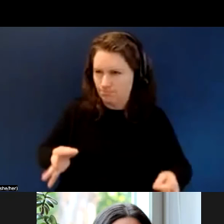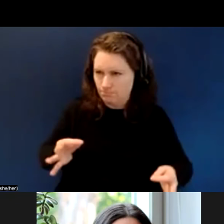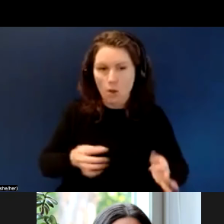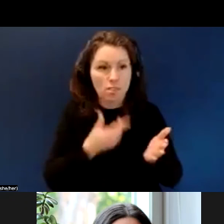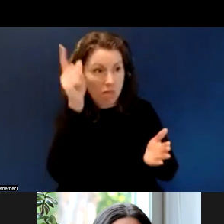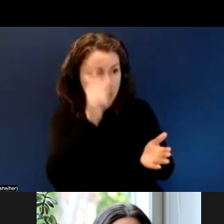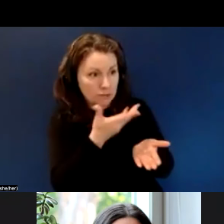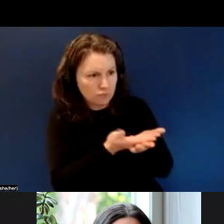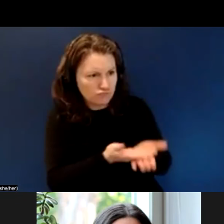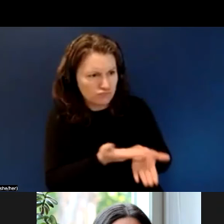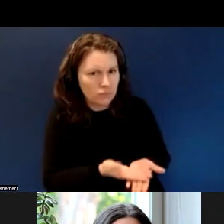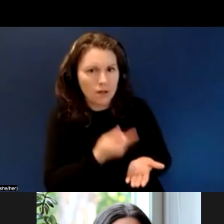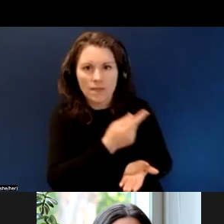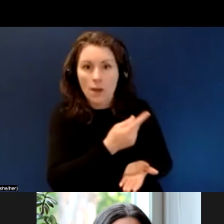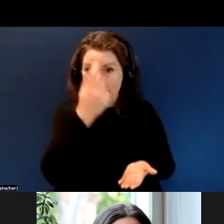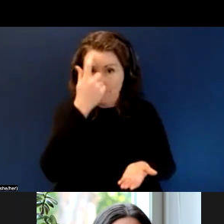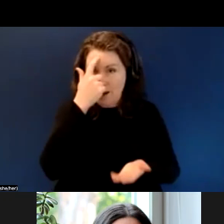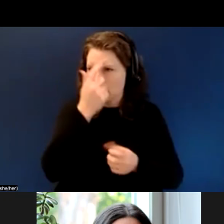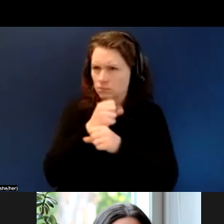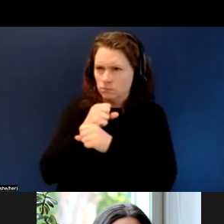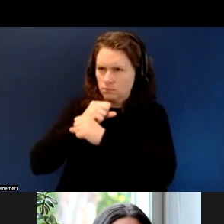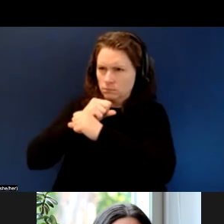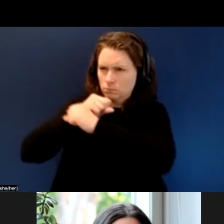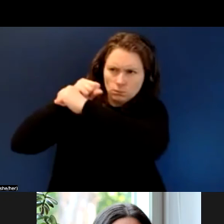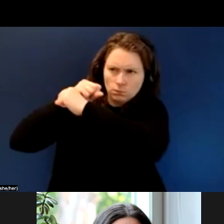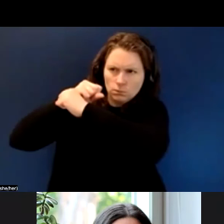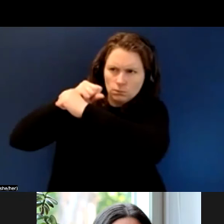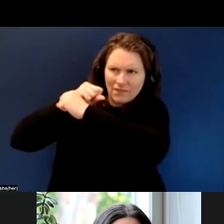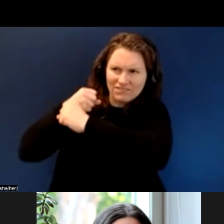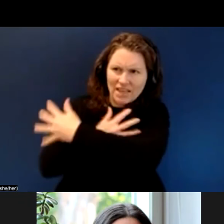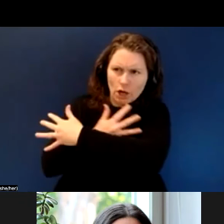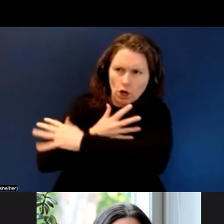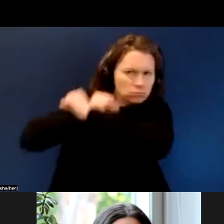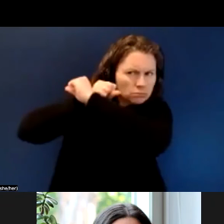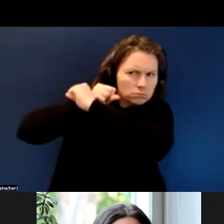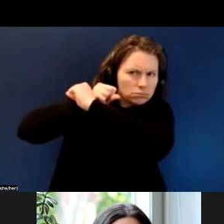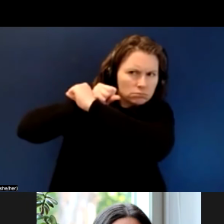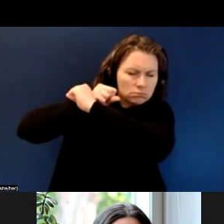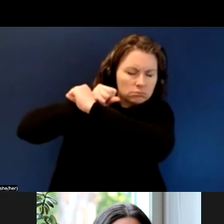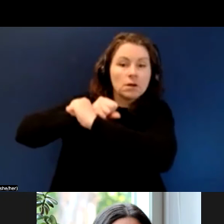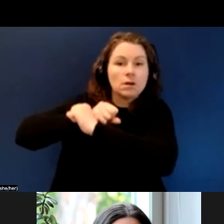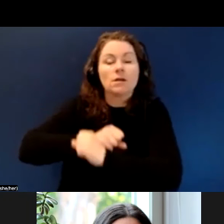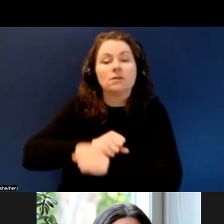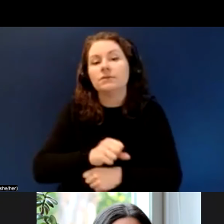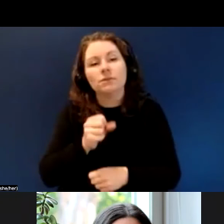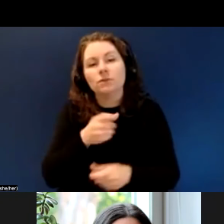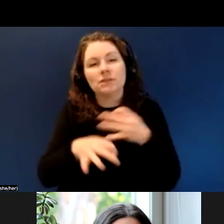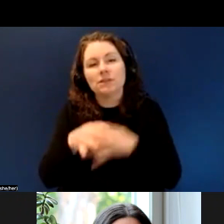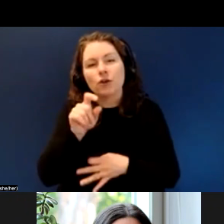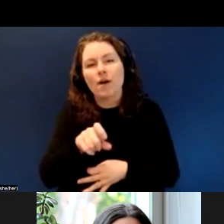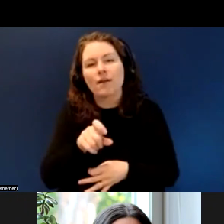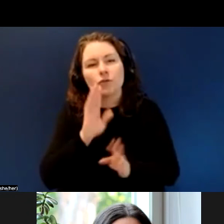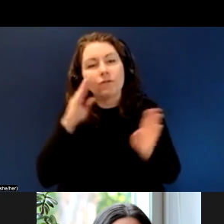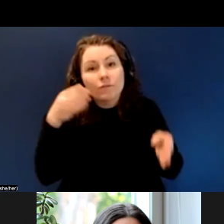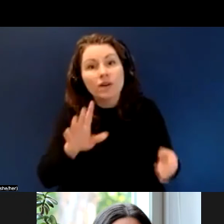their brain is going to work to protect them from the fear that they feel. So it has to be about addressing that fear